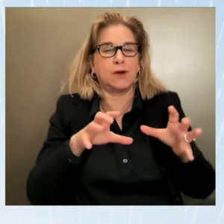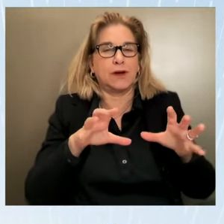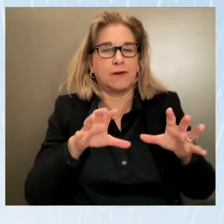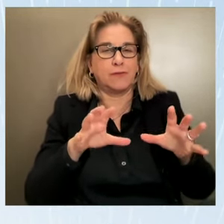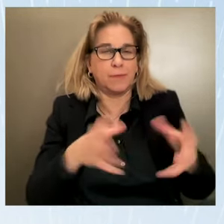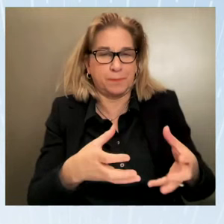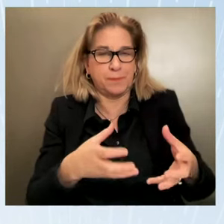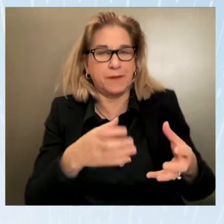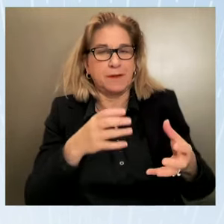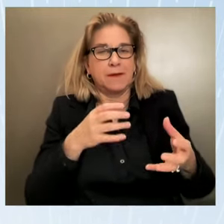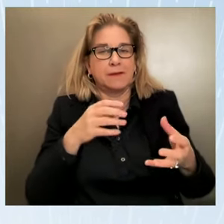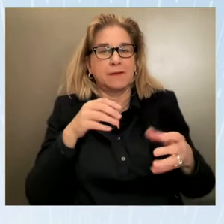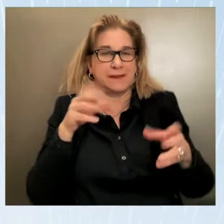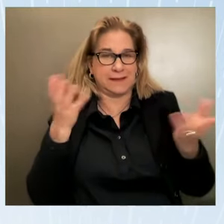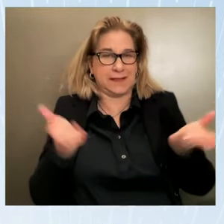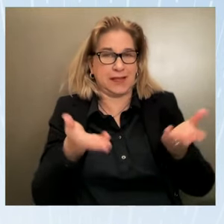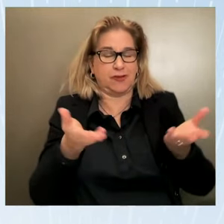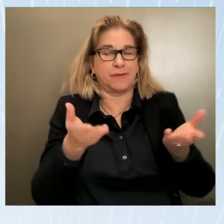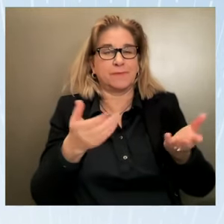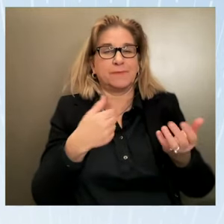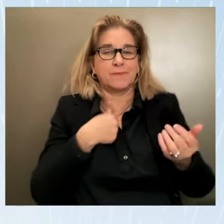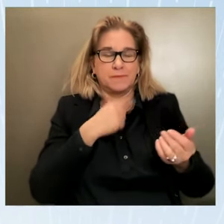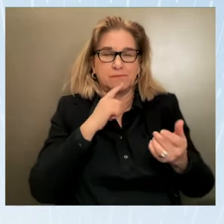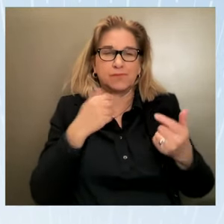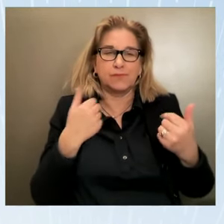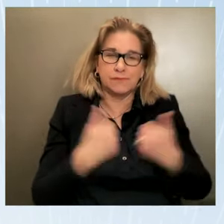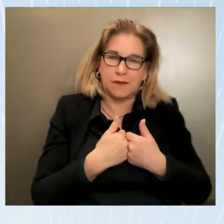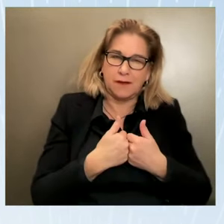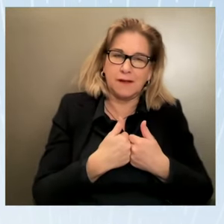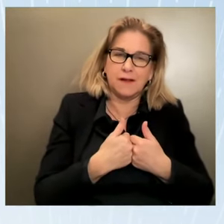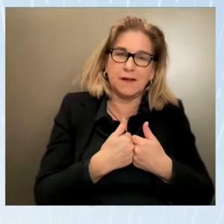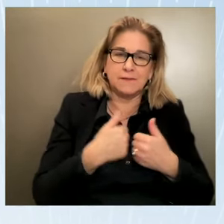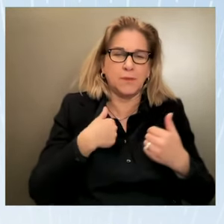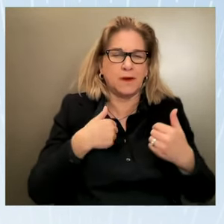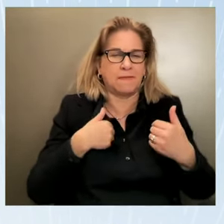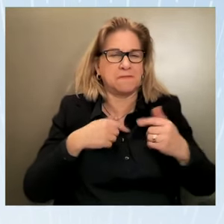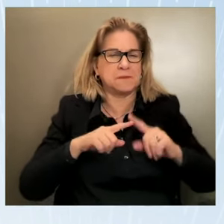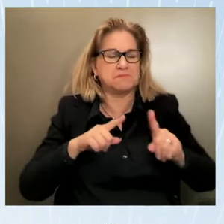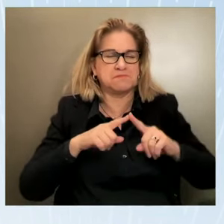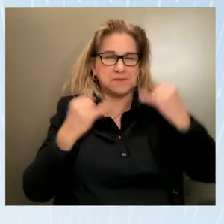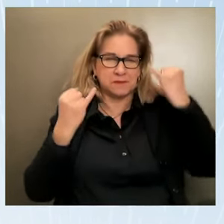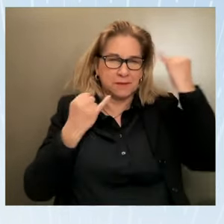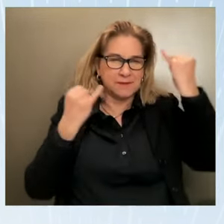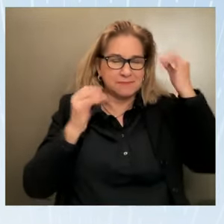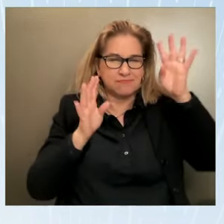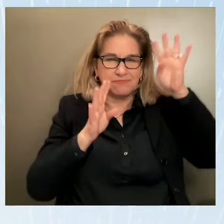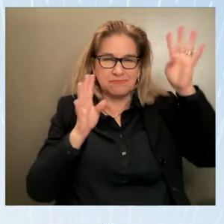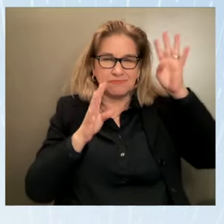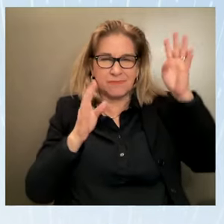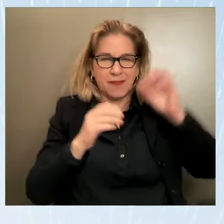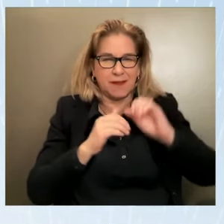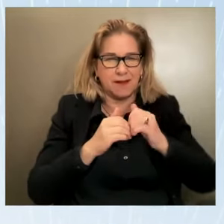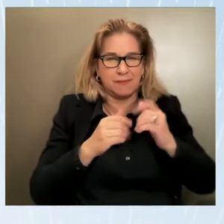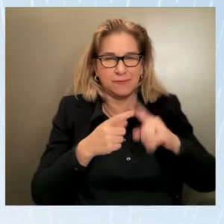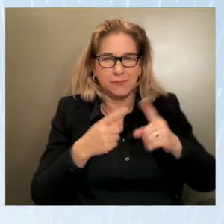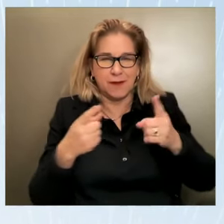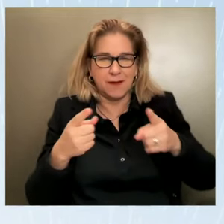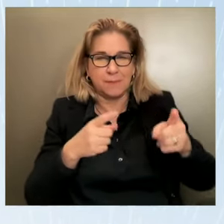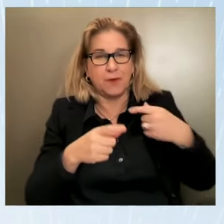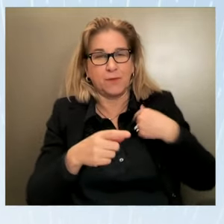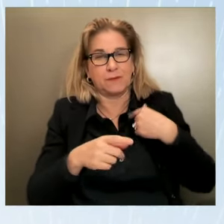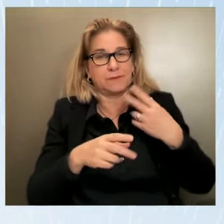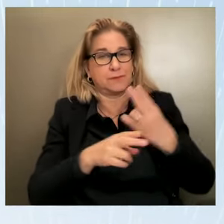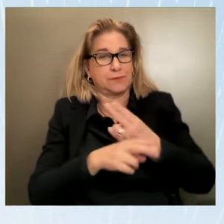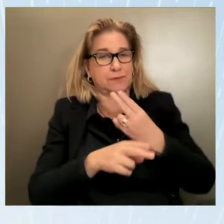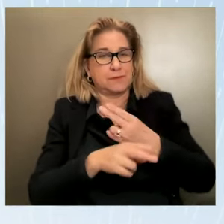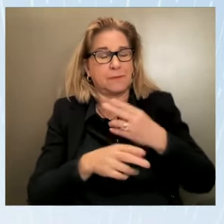and resources to combat labor issues in the seafood sector. Thank you again for allowing the Department of Commerce to